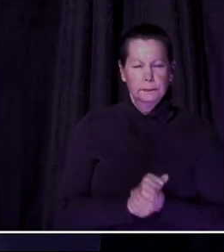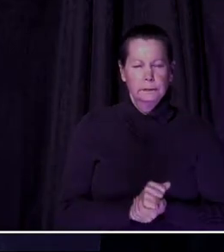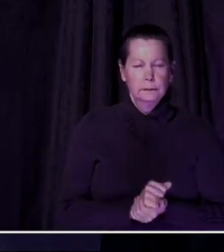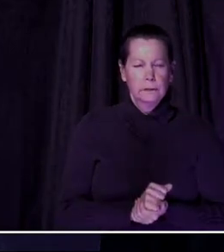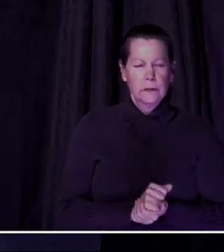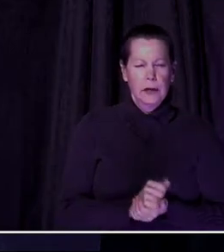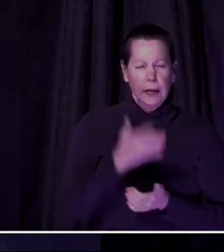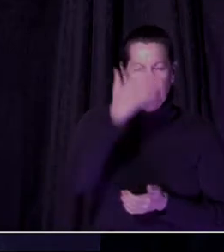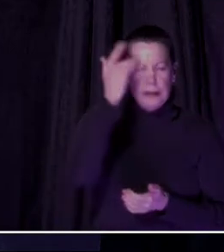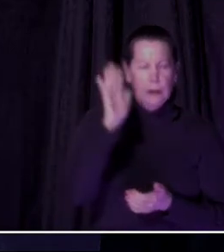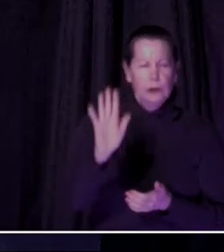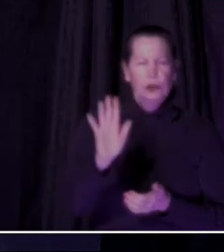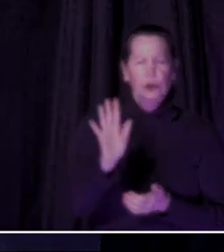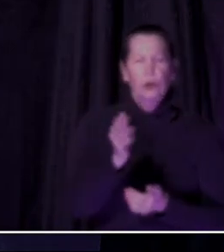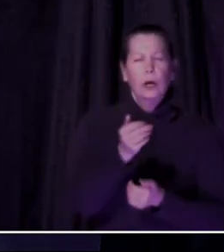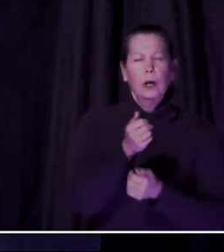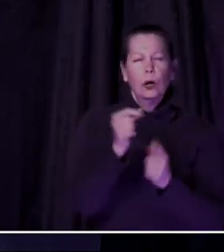Because your word, your love letter,